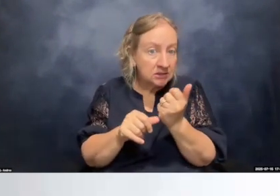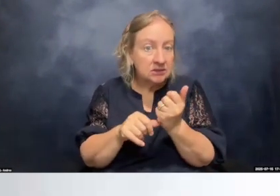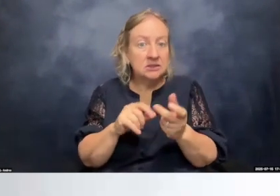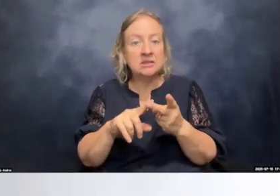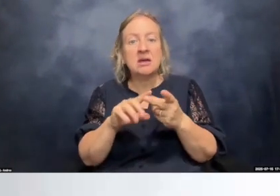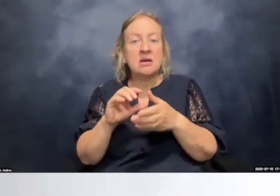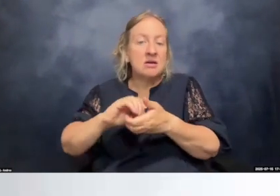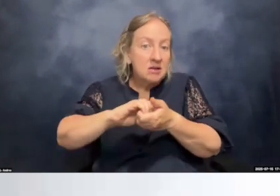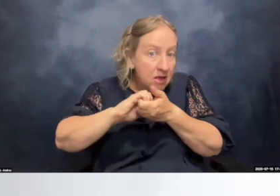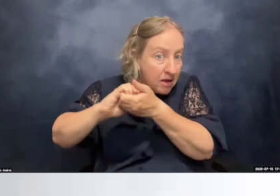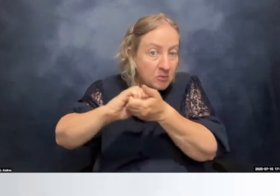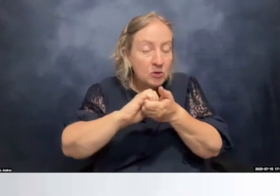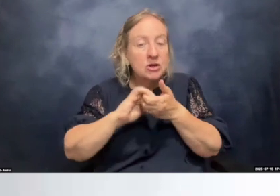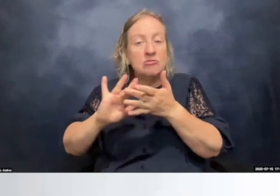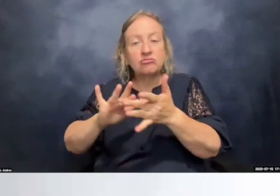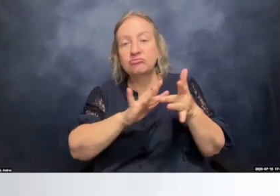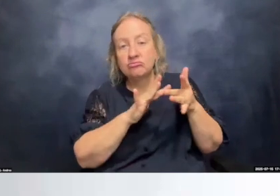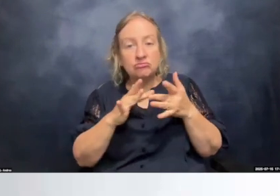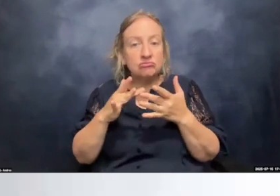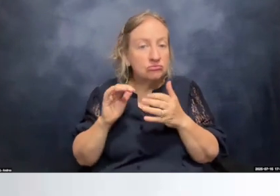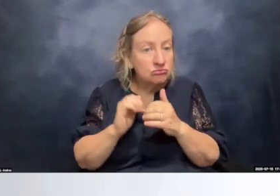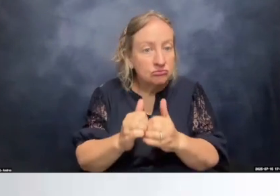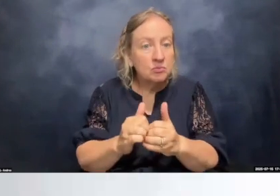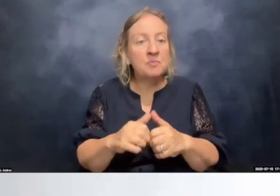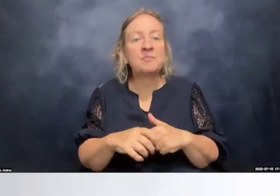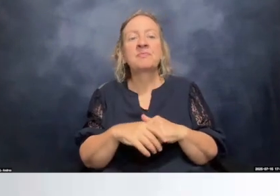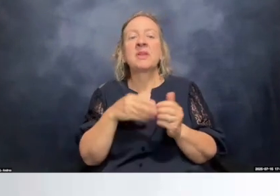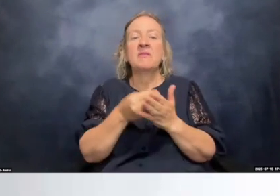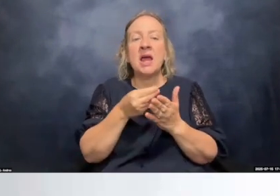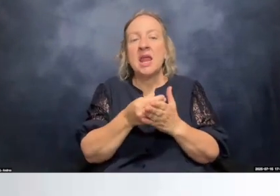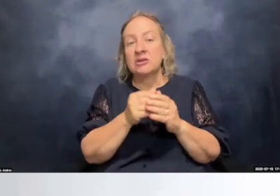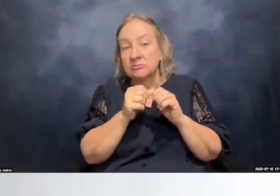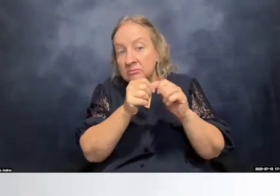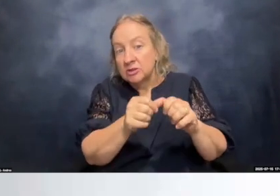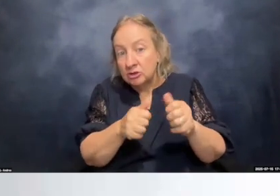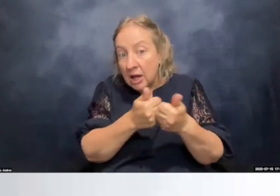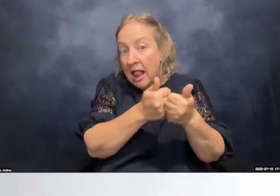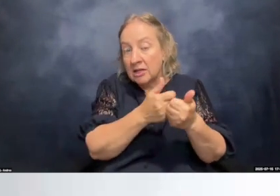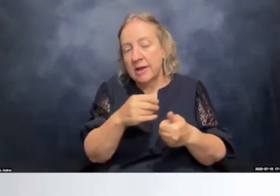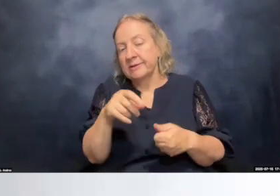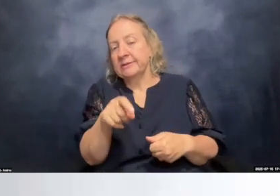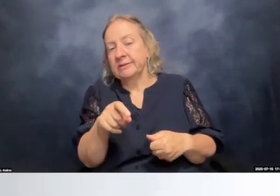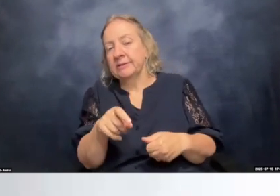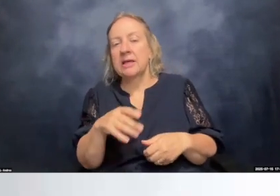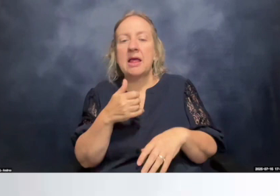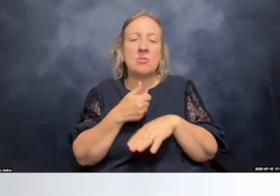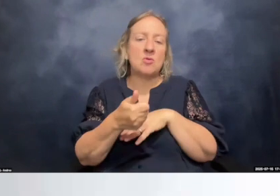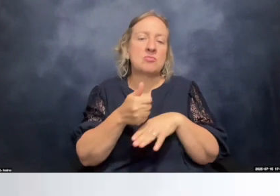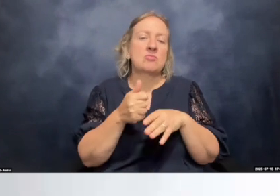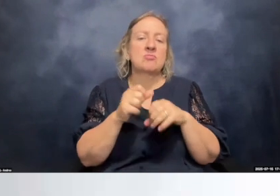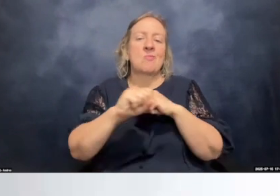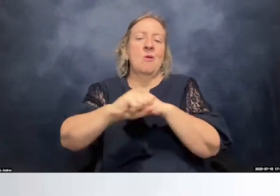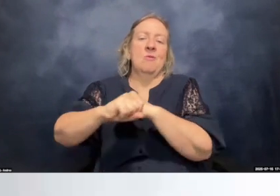networking efforts, financial sustainability challenges and needs, and the mobility marketing plan.